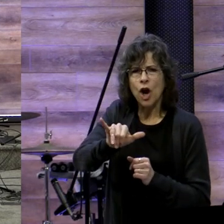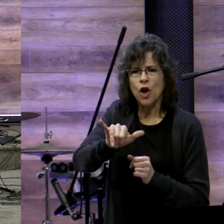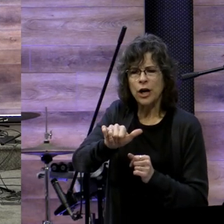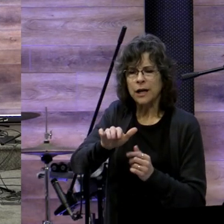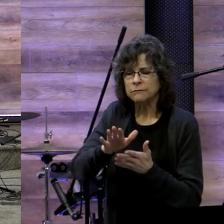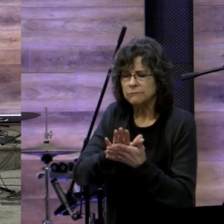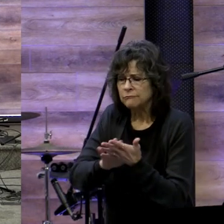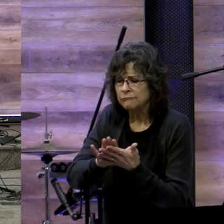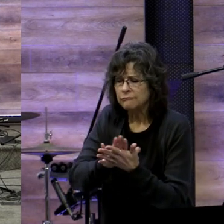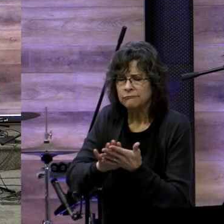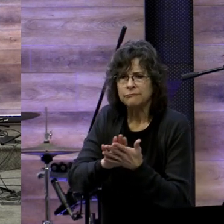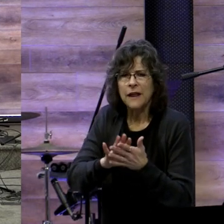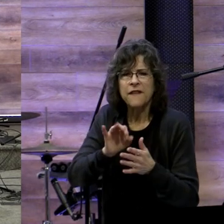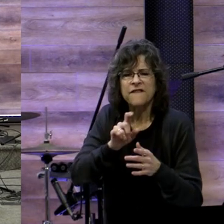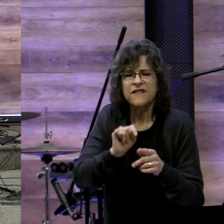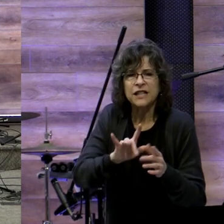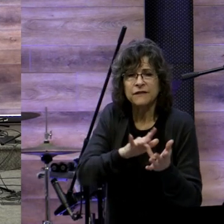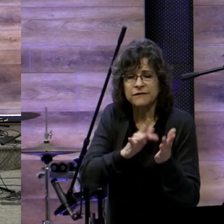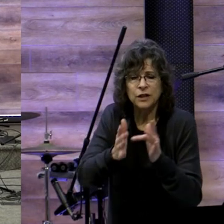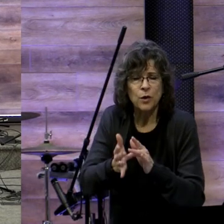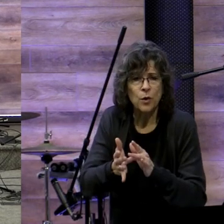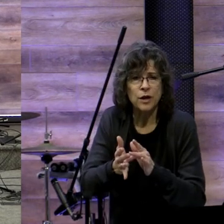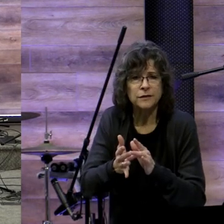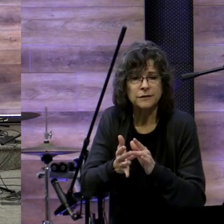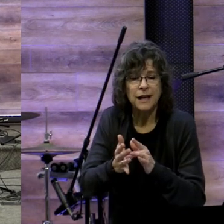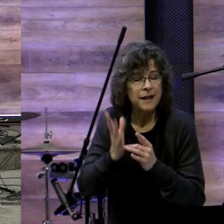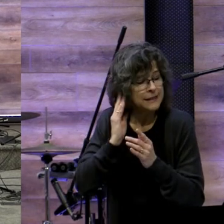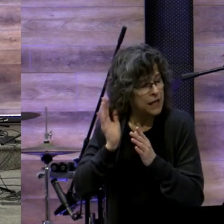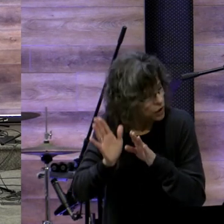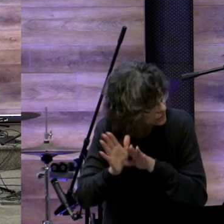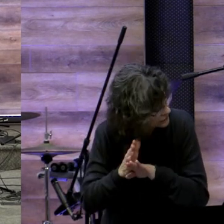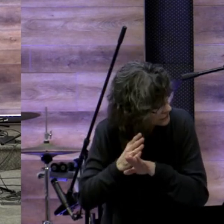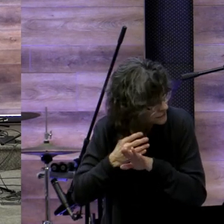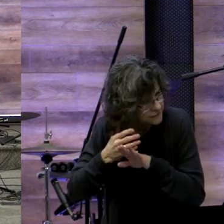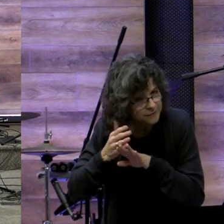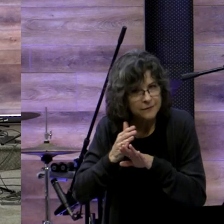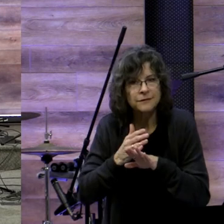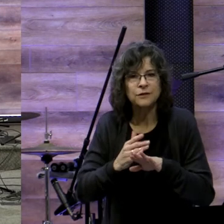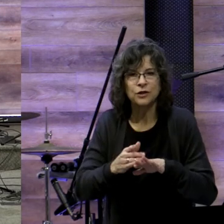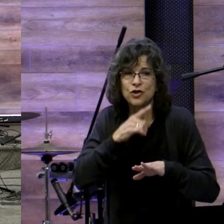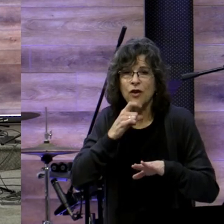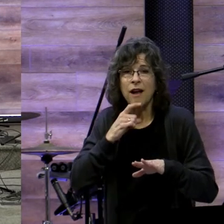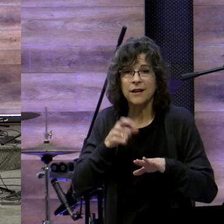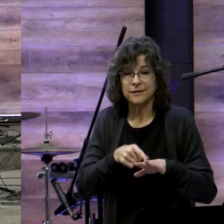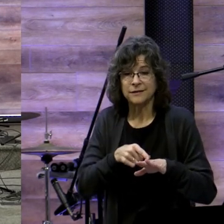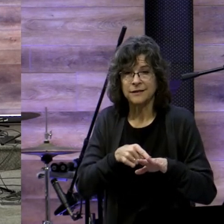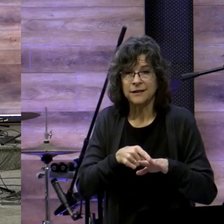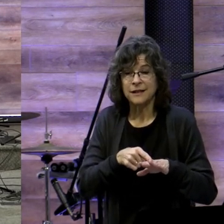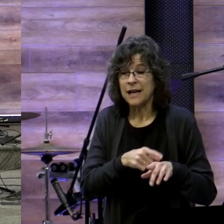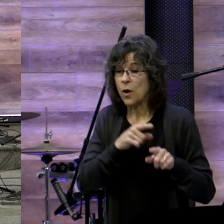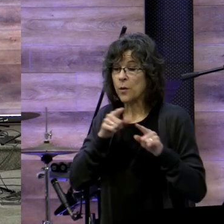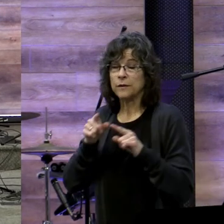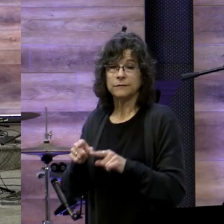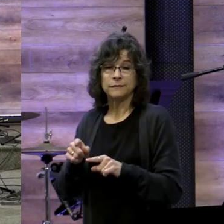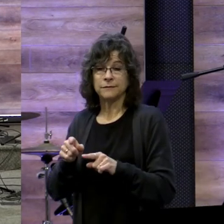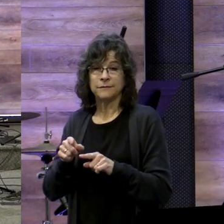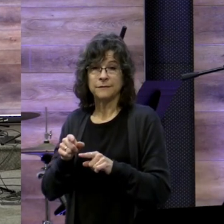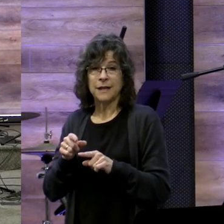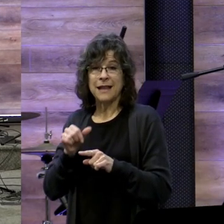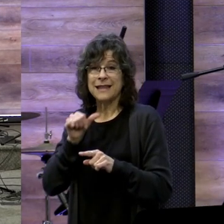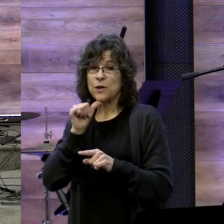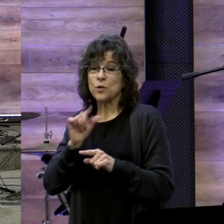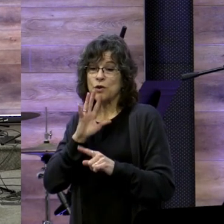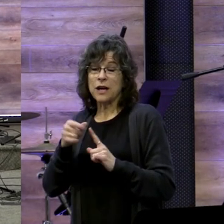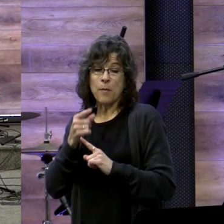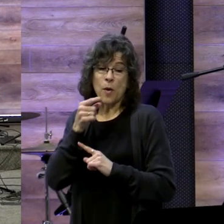Lazarus was ill. Now, it's interesting here because John doesn't mention that story about Mary anointing Jesus' feet until the next